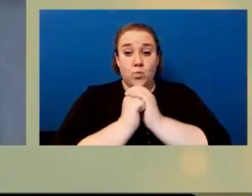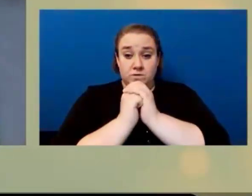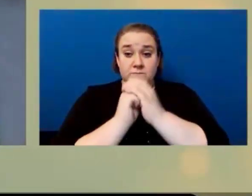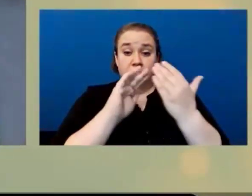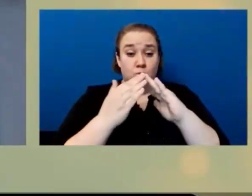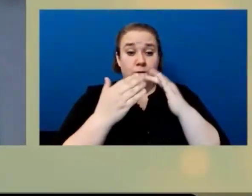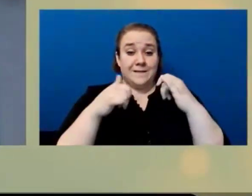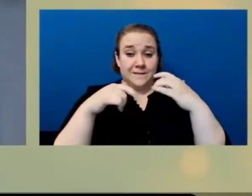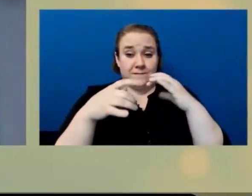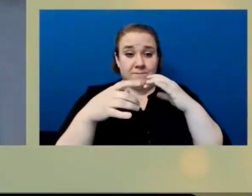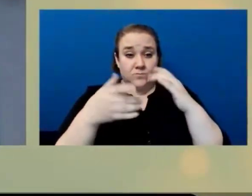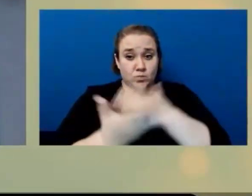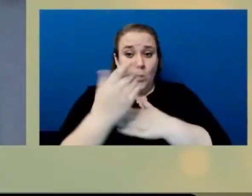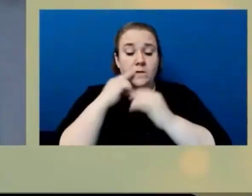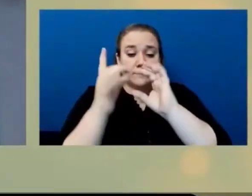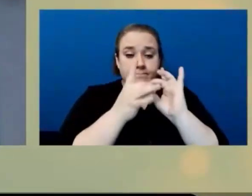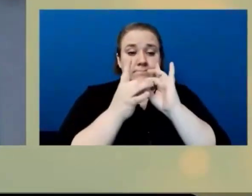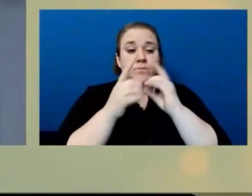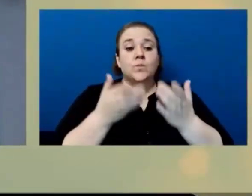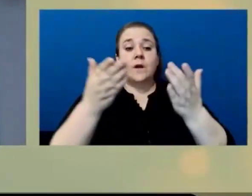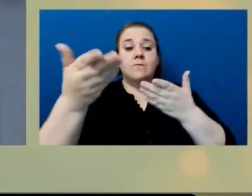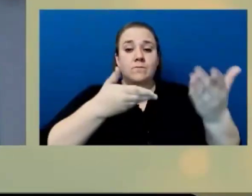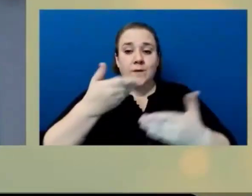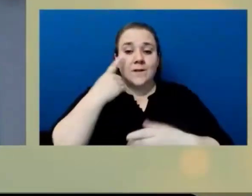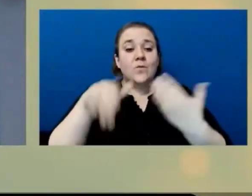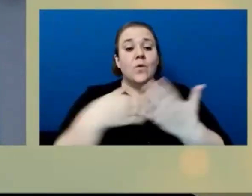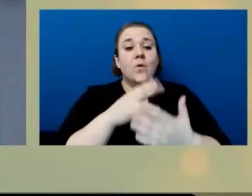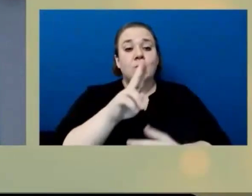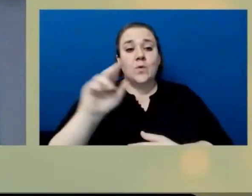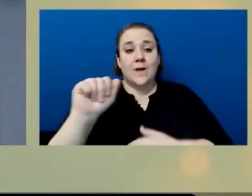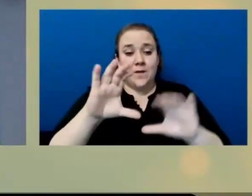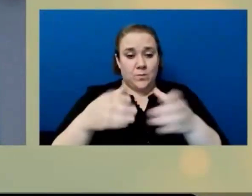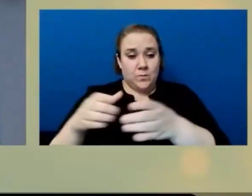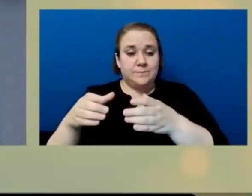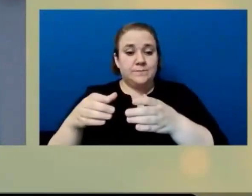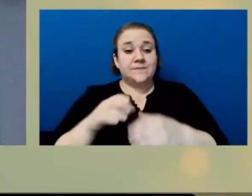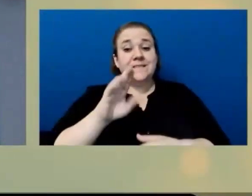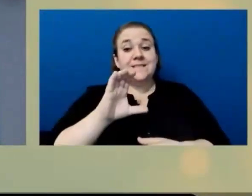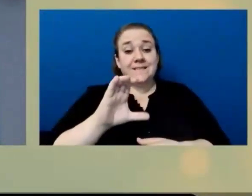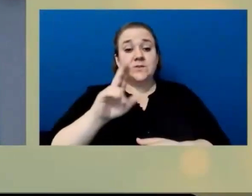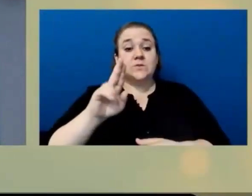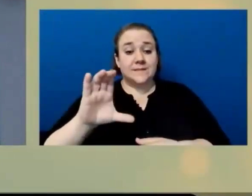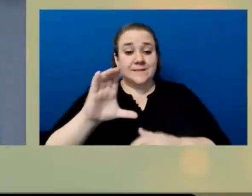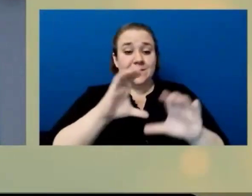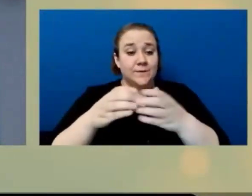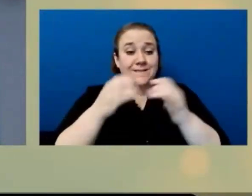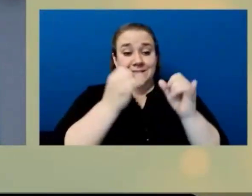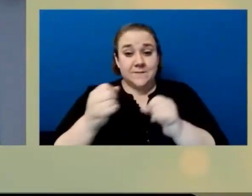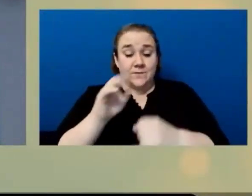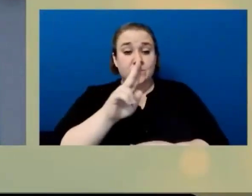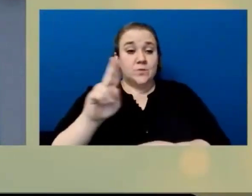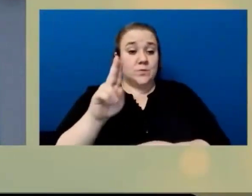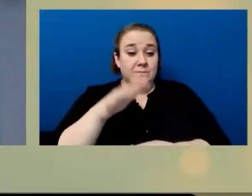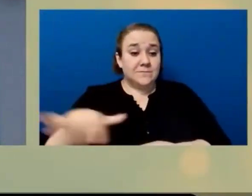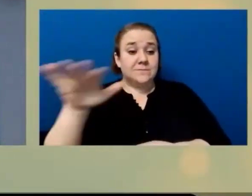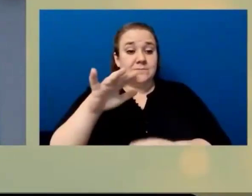receive our worshiping community this morning, we offer greetings to all UUA congregations, to CUC